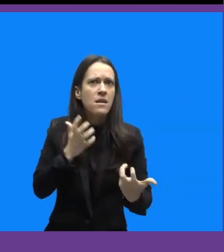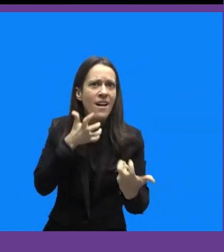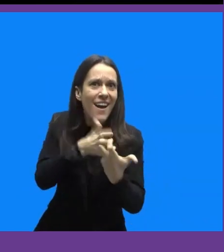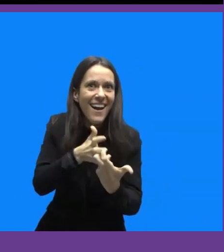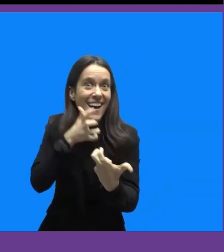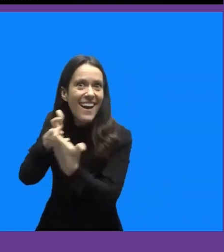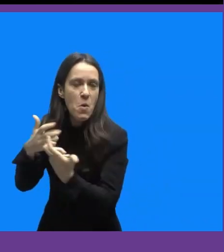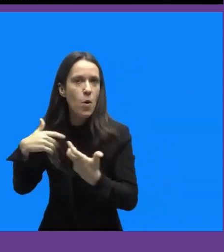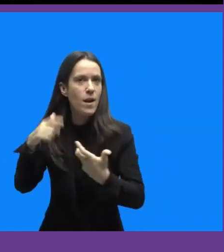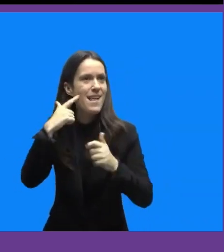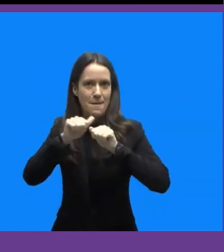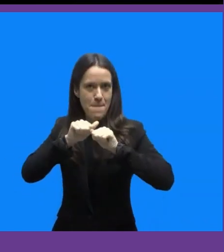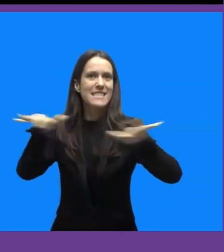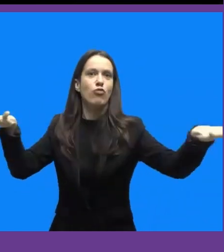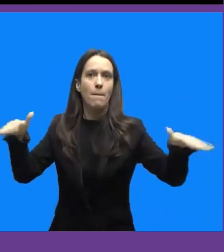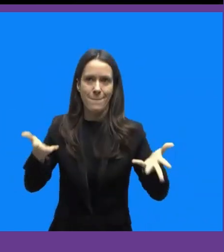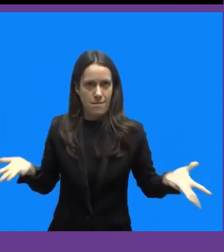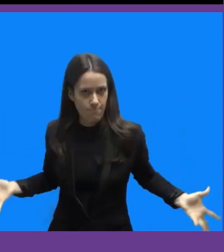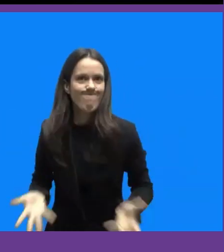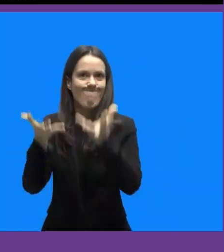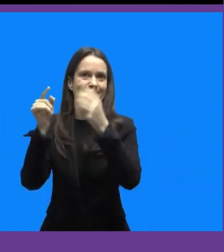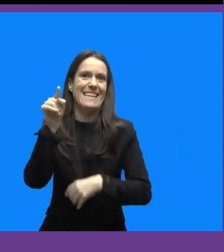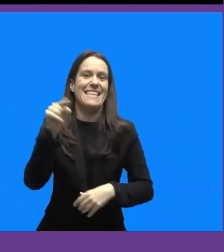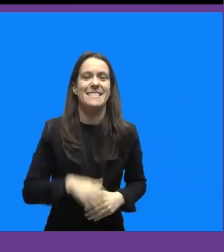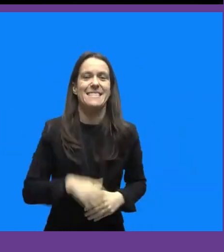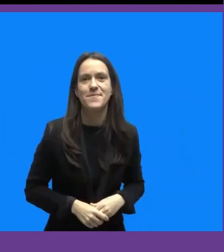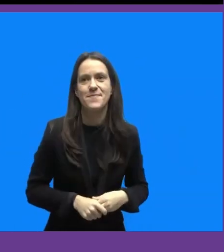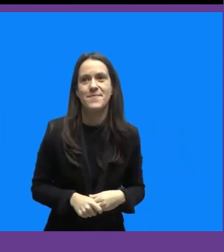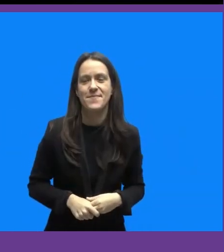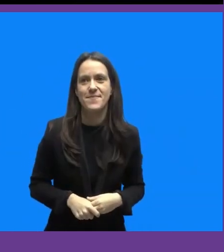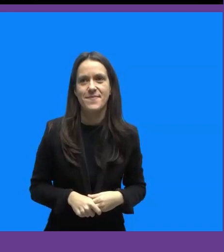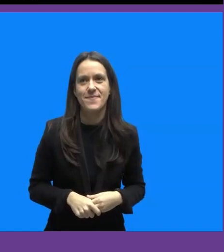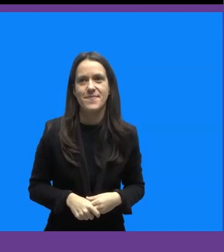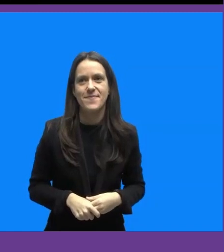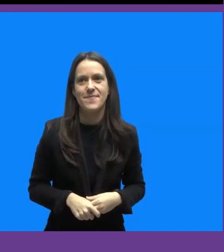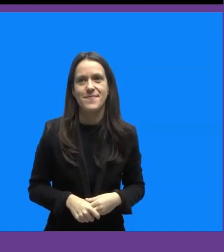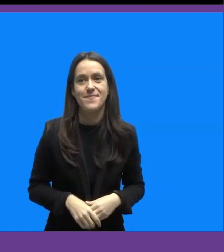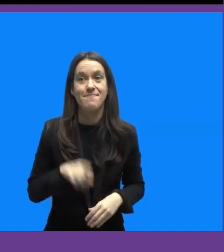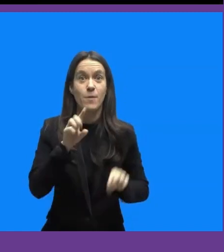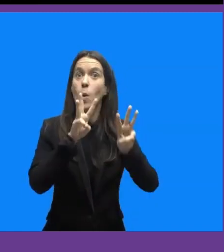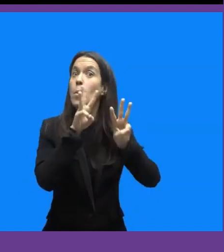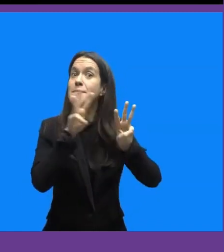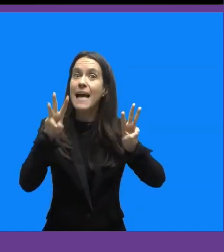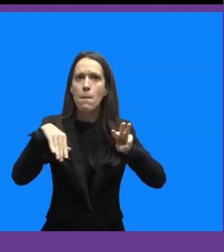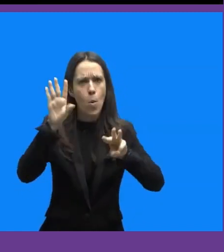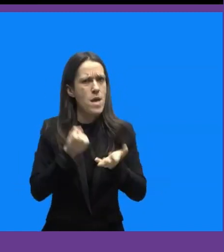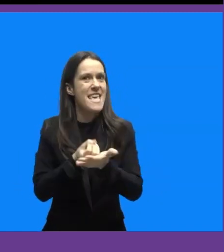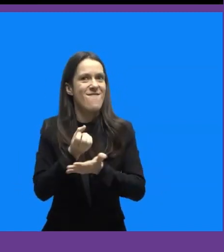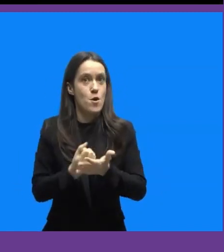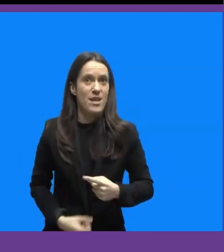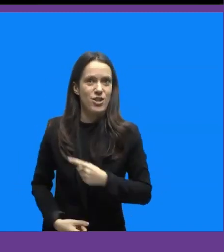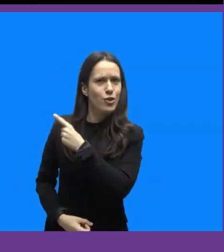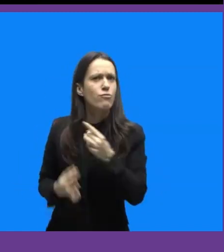the mainstream, one of our catchphrases. Lots of information available on our website that is